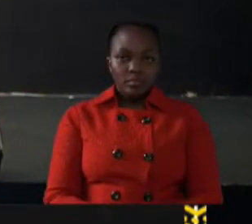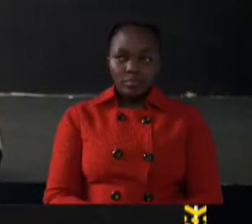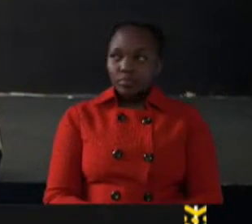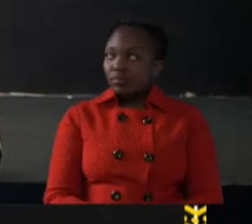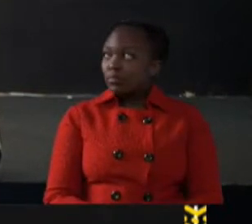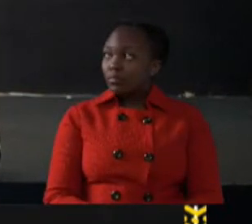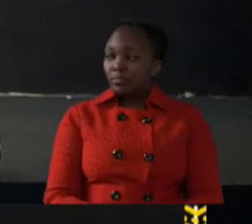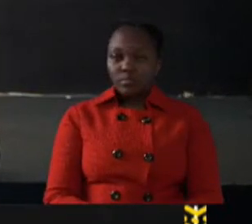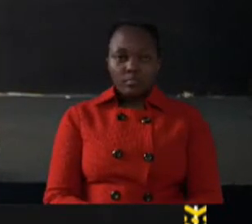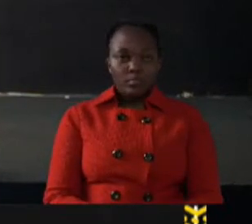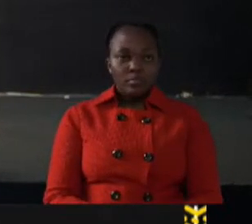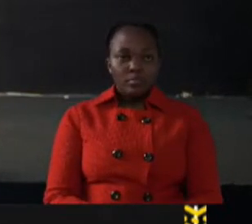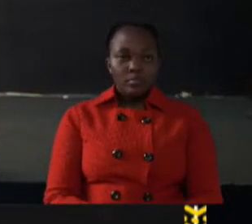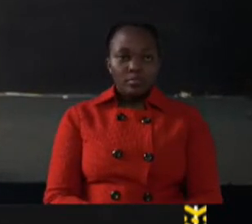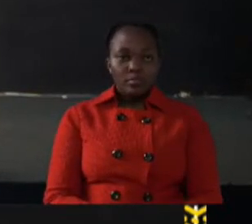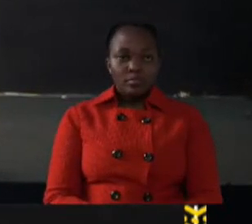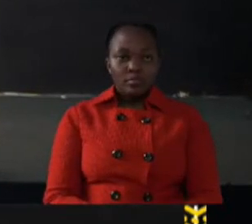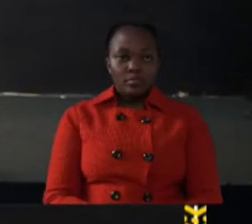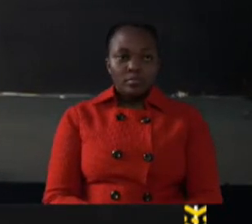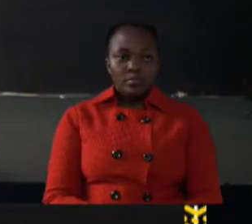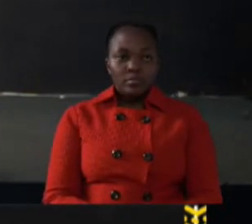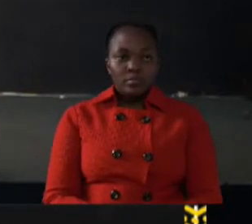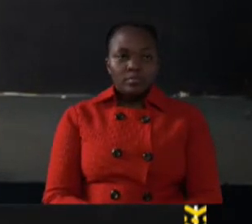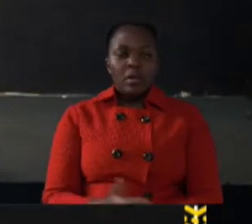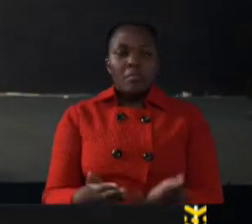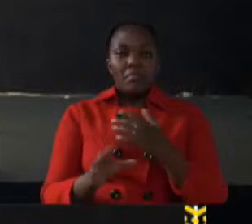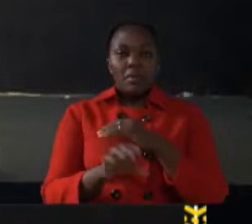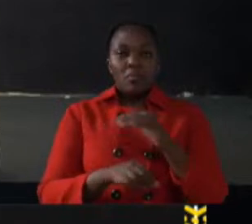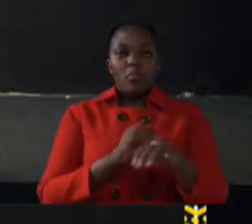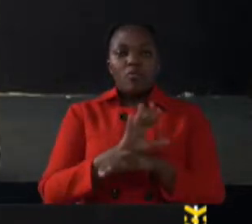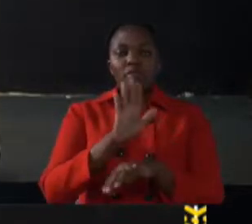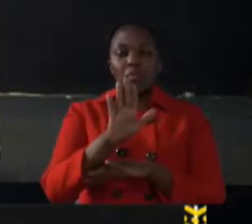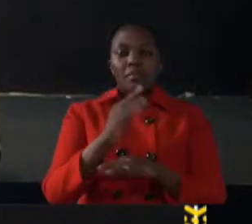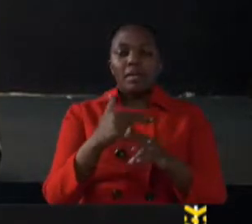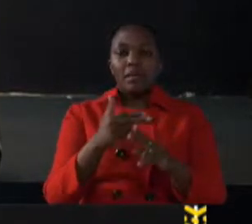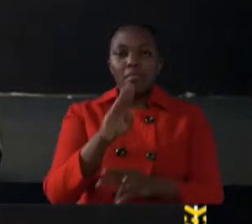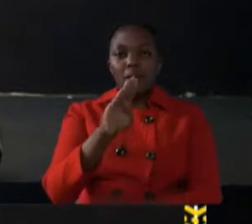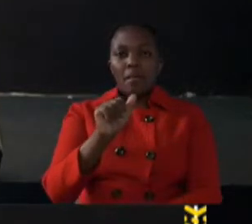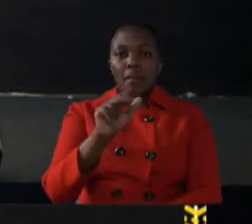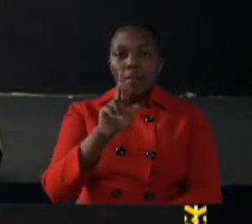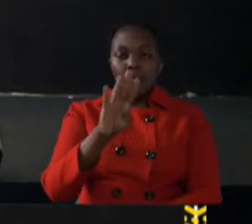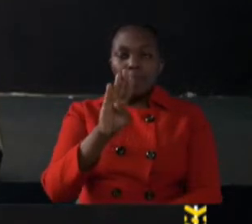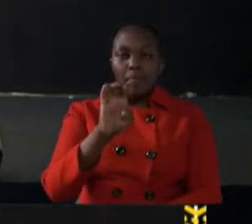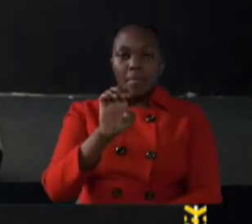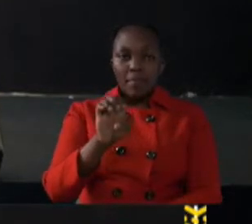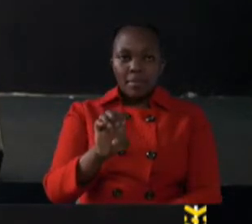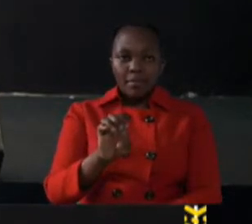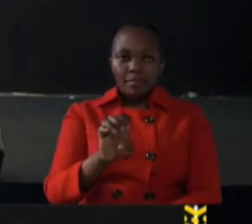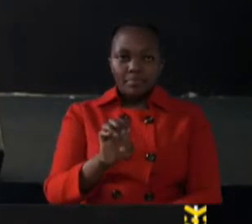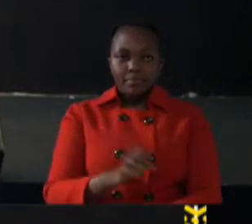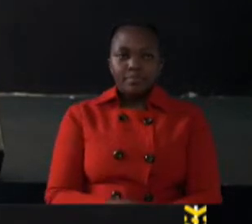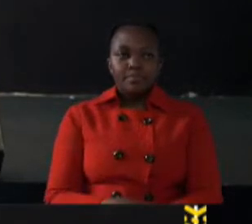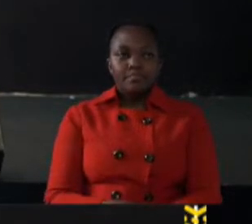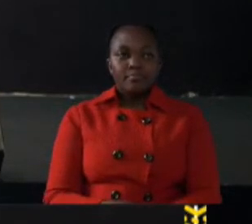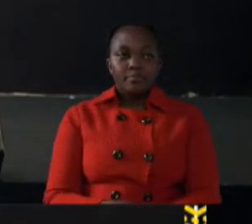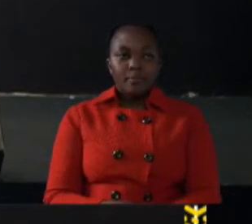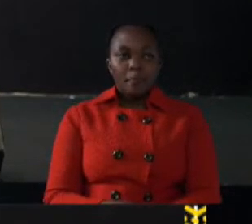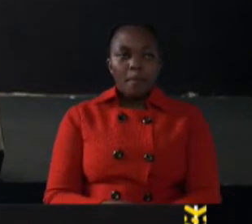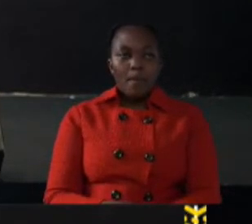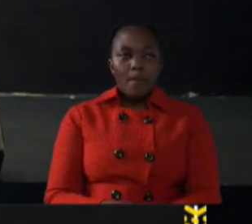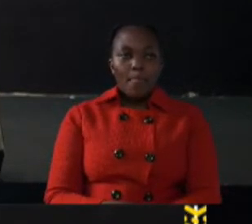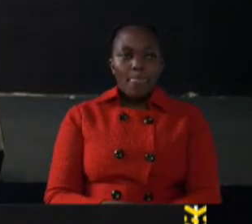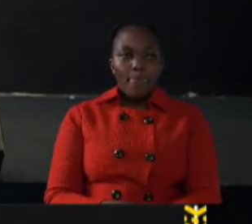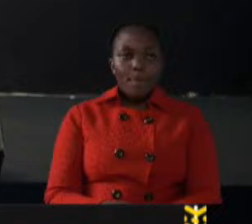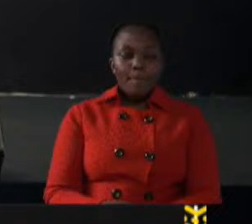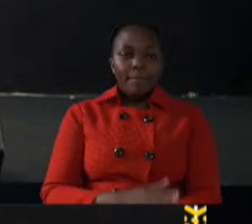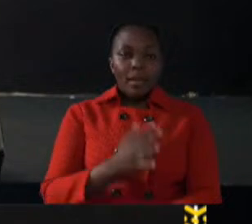example. Okay, so, yeah, your movie is Barbie. You've thought about your movie, all right? So now, who do you think